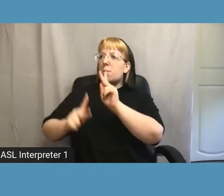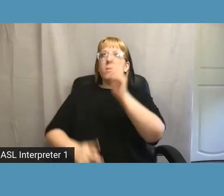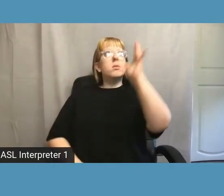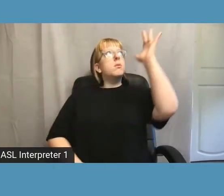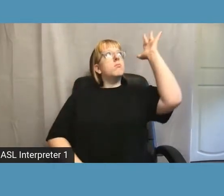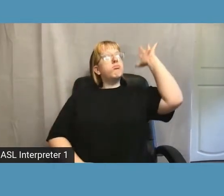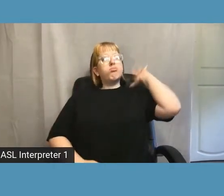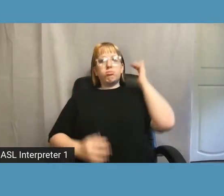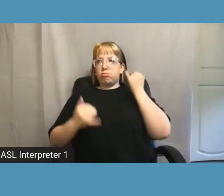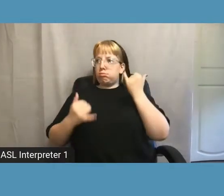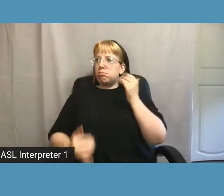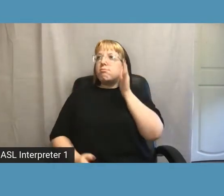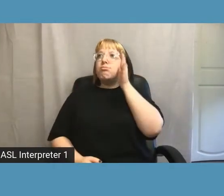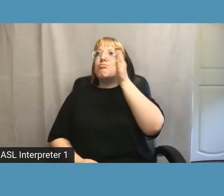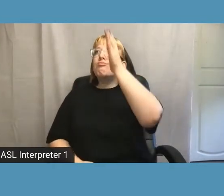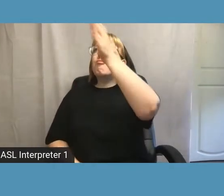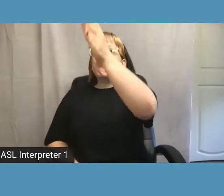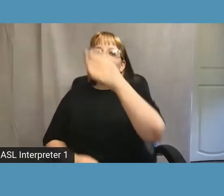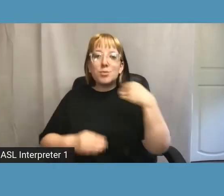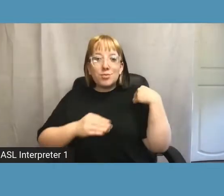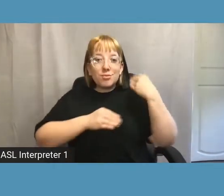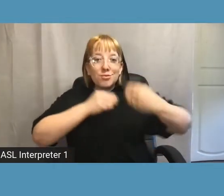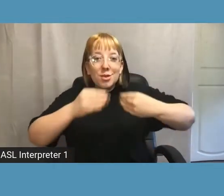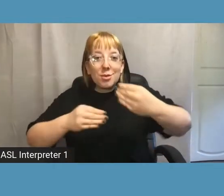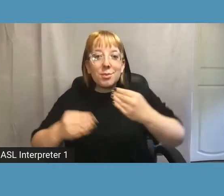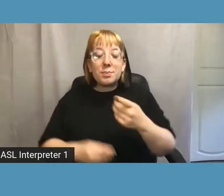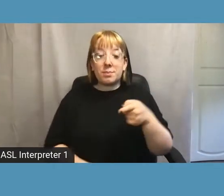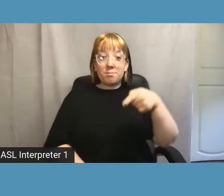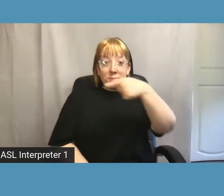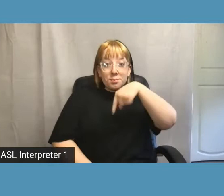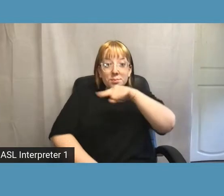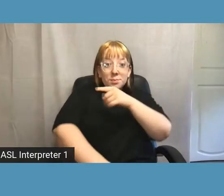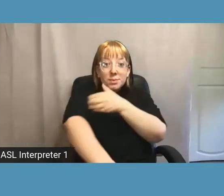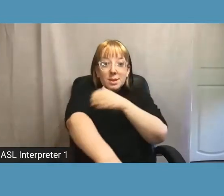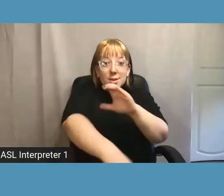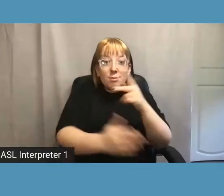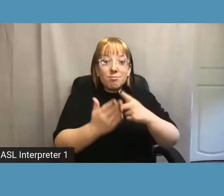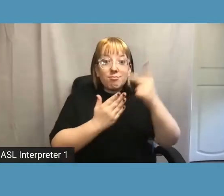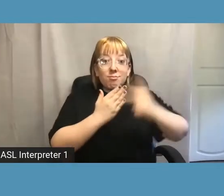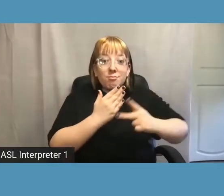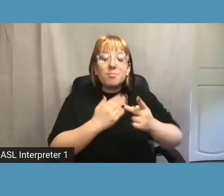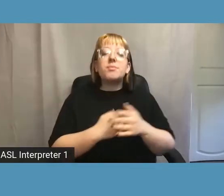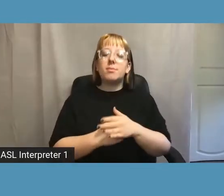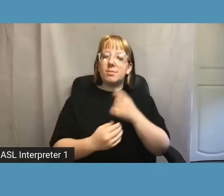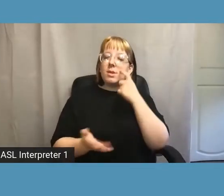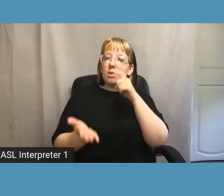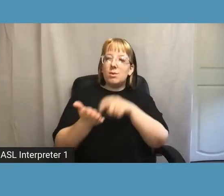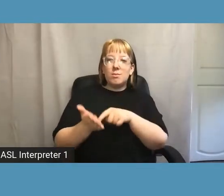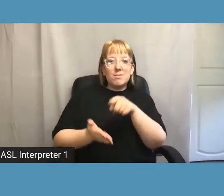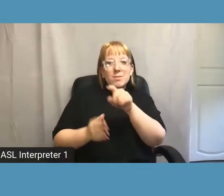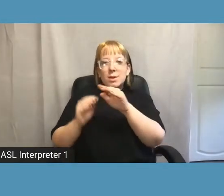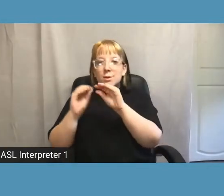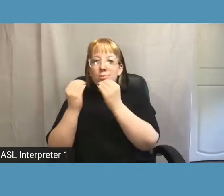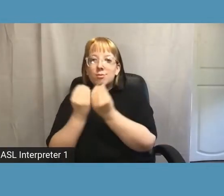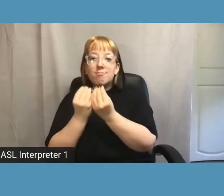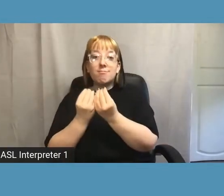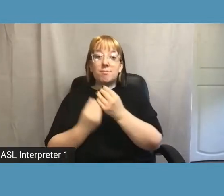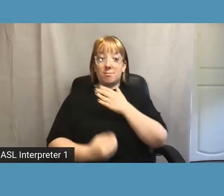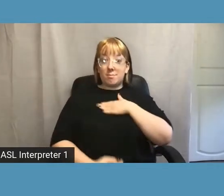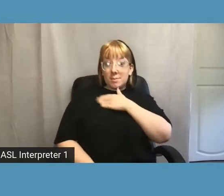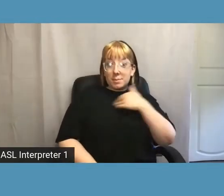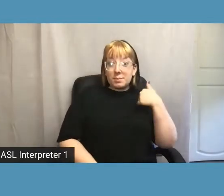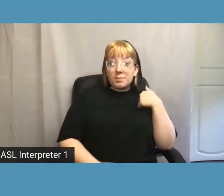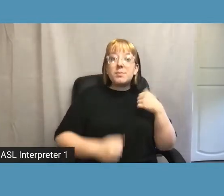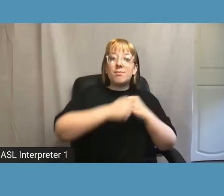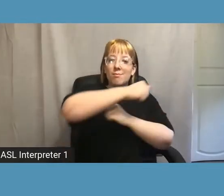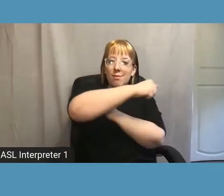future generations. We, the Digital Empowerment Project, recognize that our organizations and those of our members were founded within a